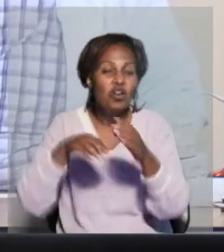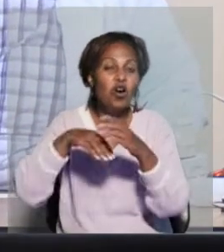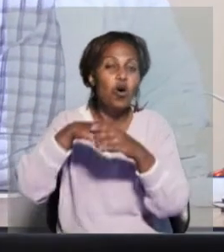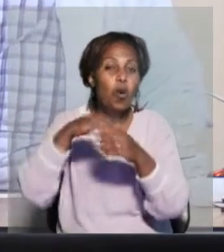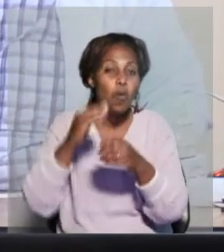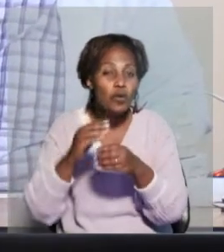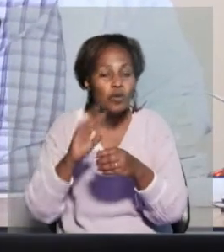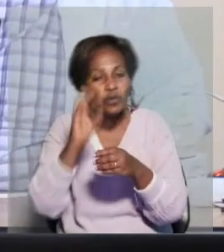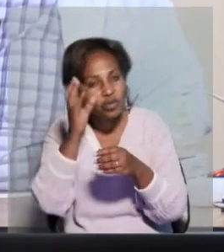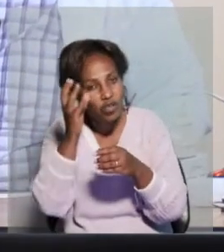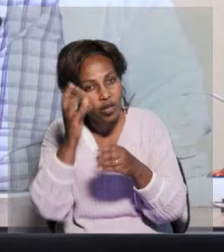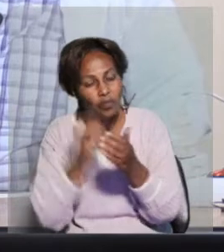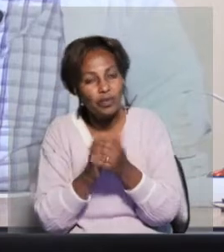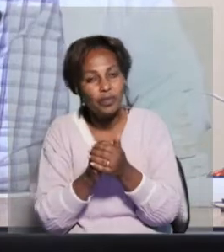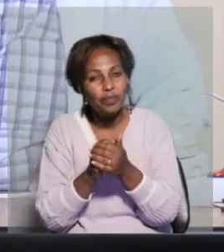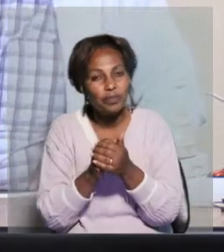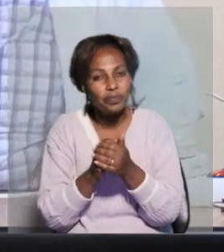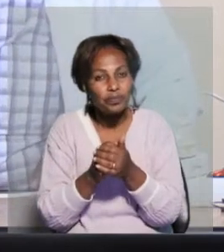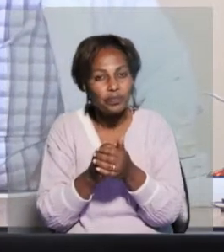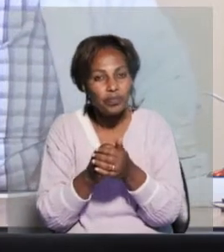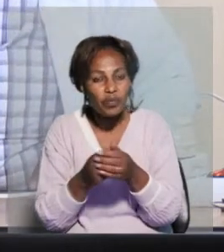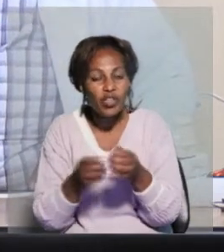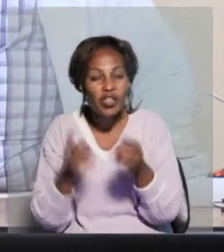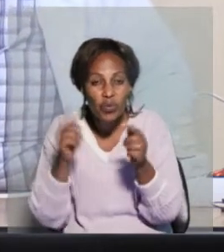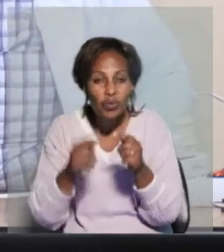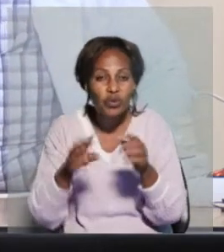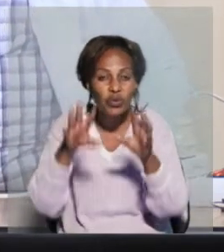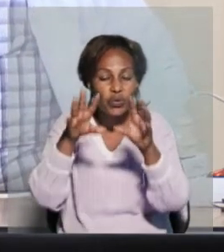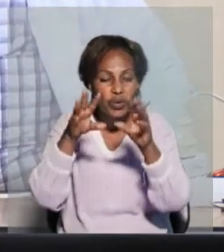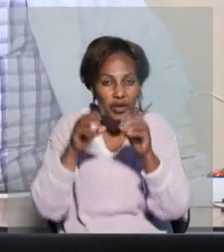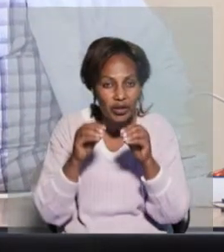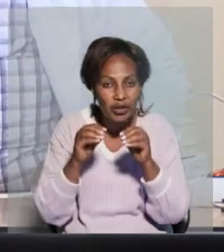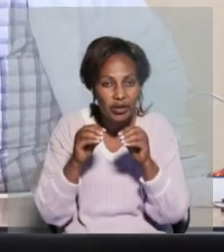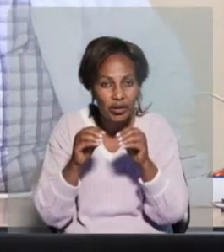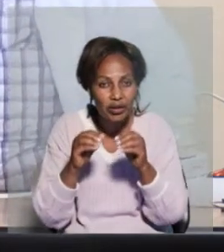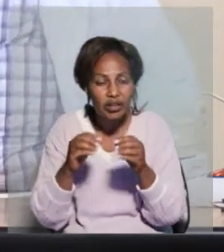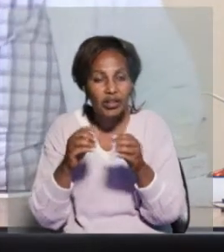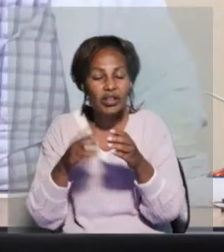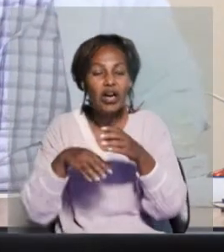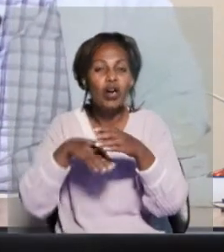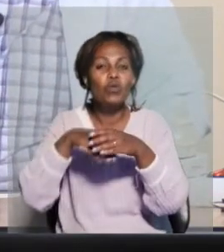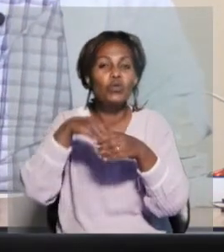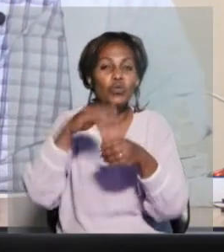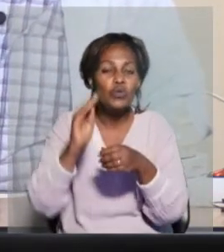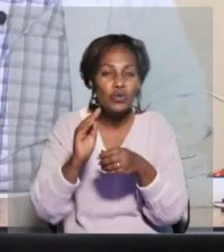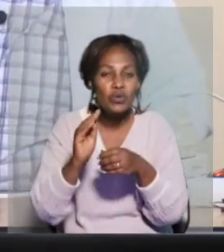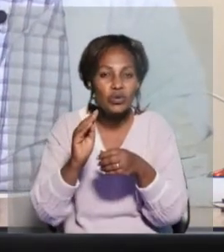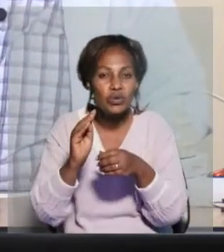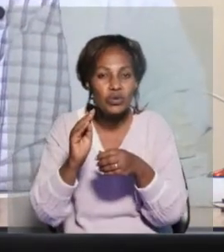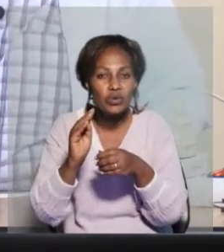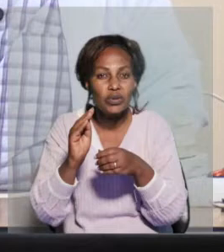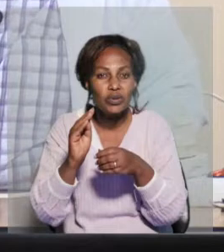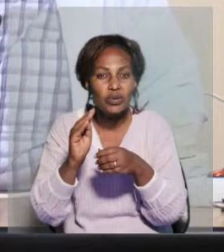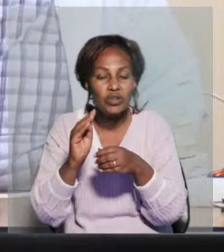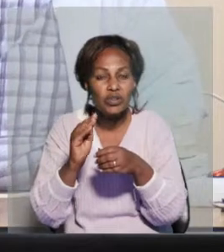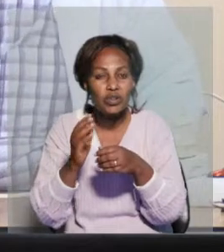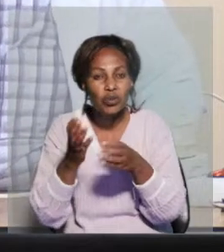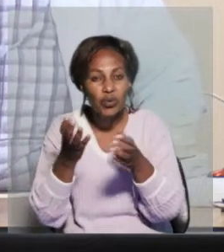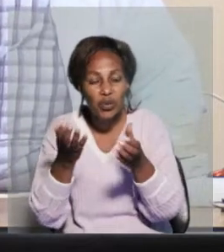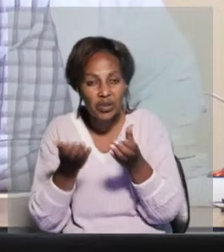this light lamp. Yeah. In order to get that output, we need an